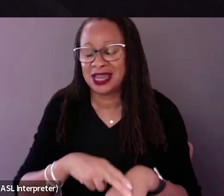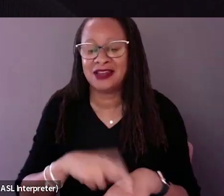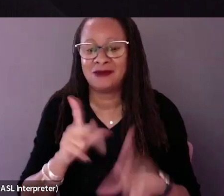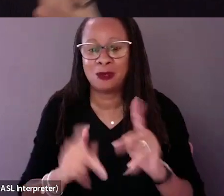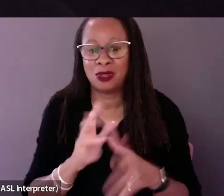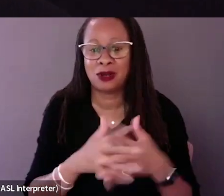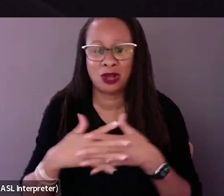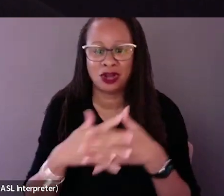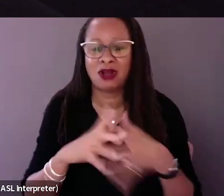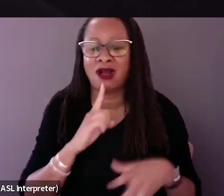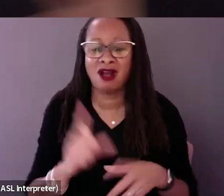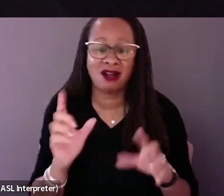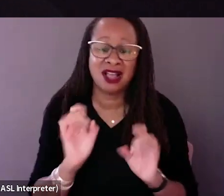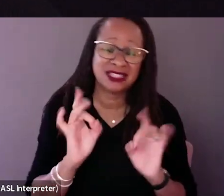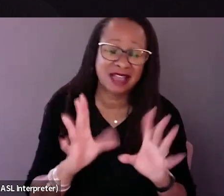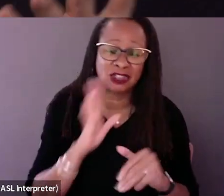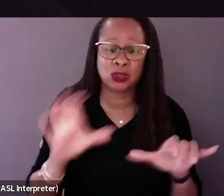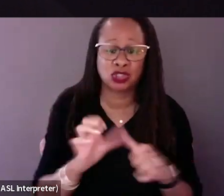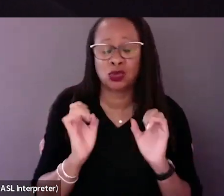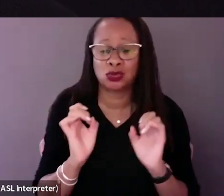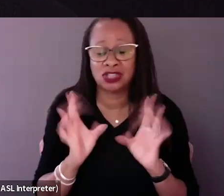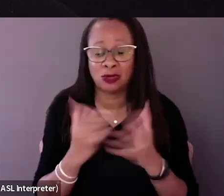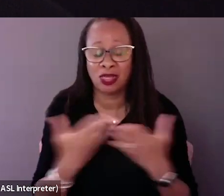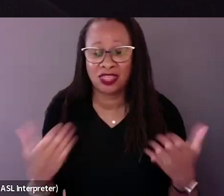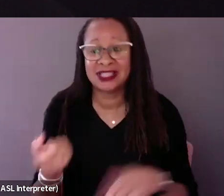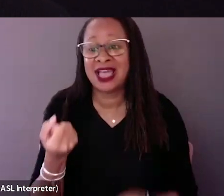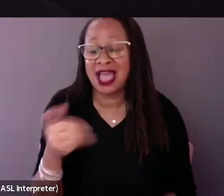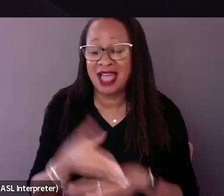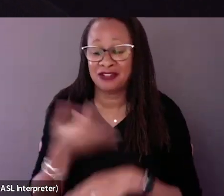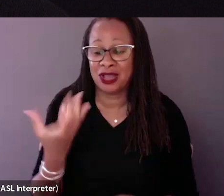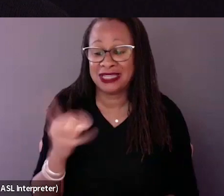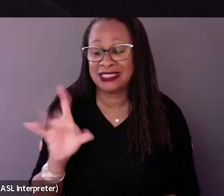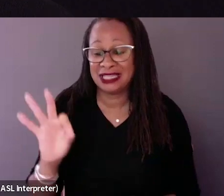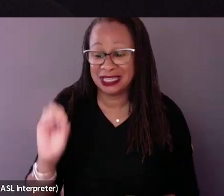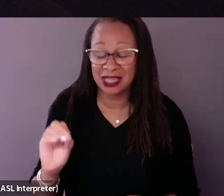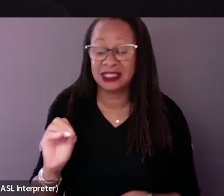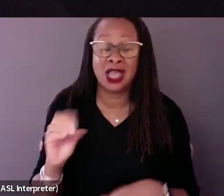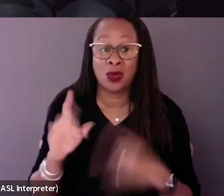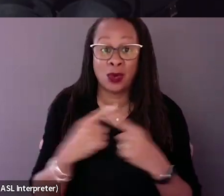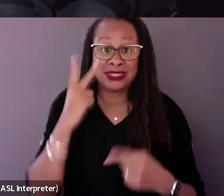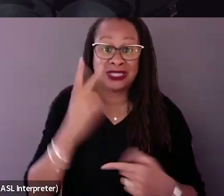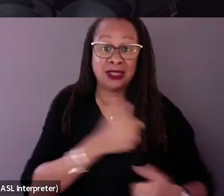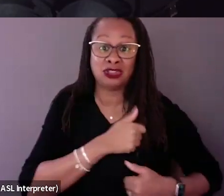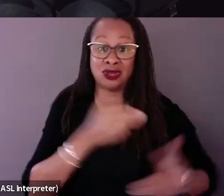They're going to do all these terrible things to you. And after 1890, when we see that the military's gunned down a bunch of women and children,